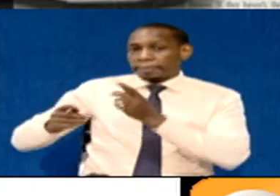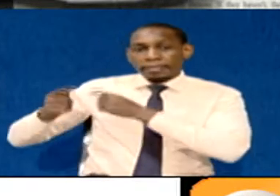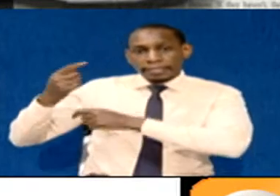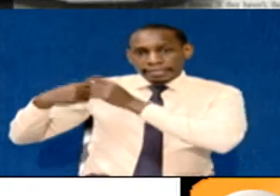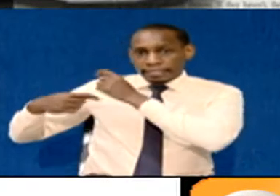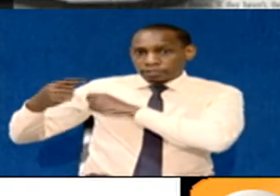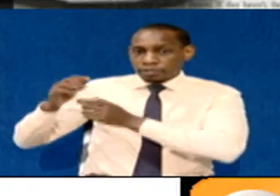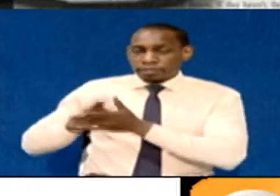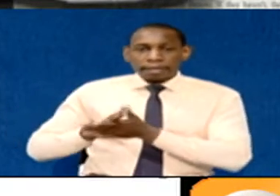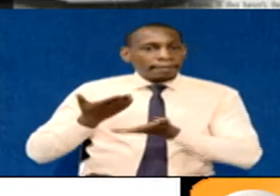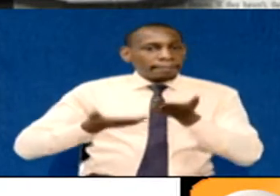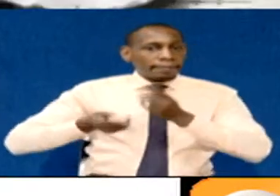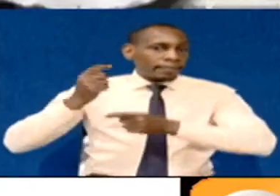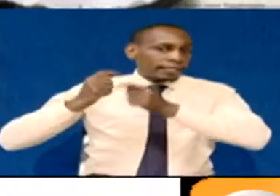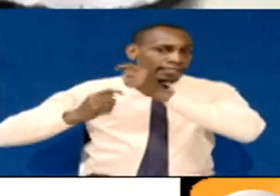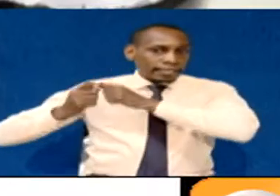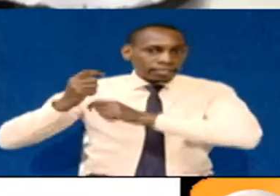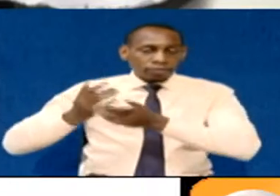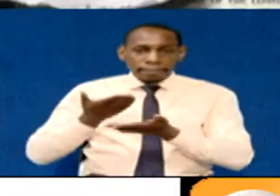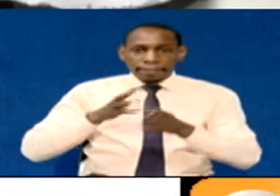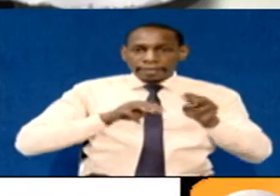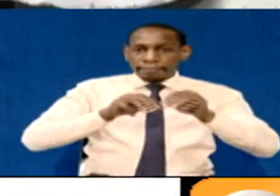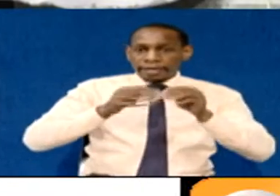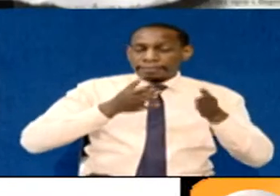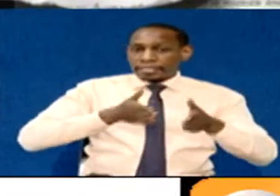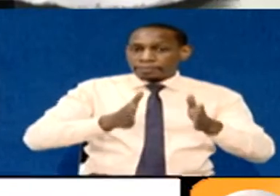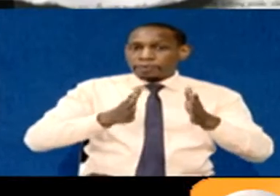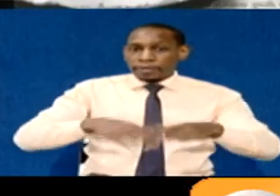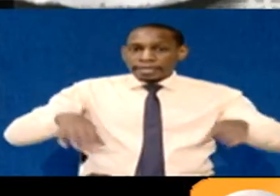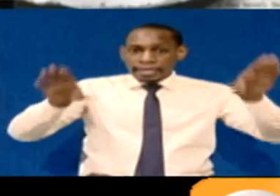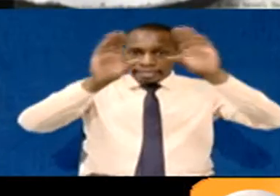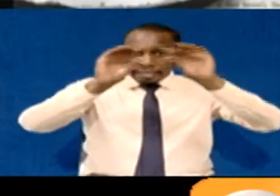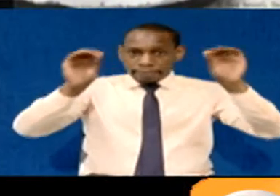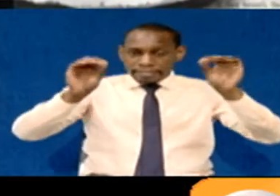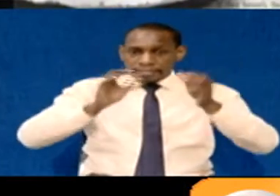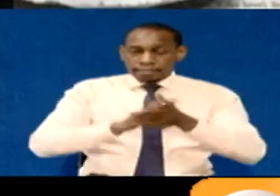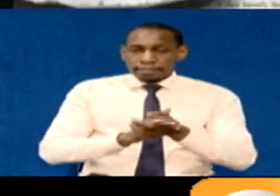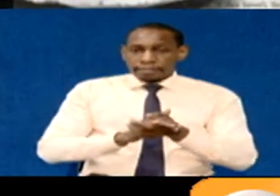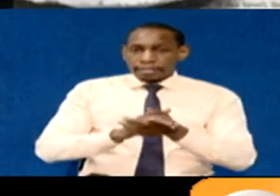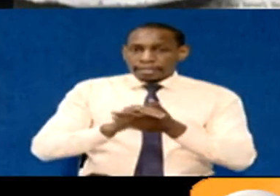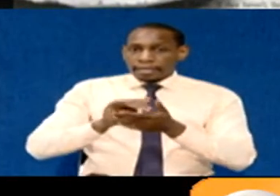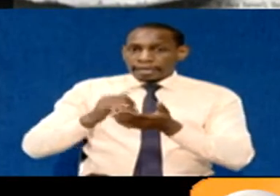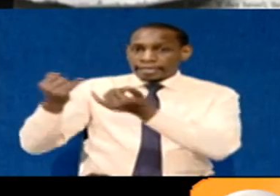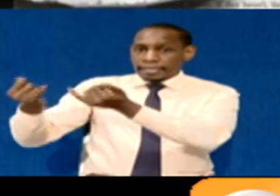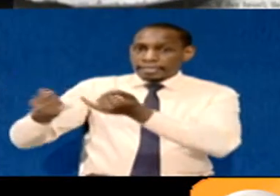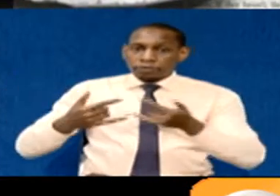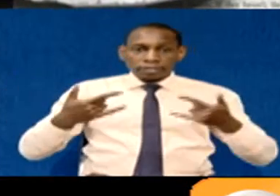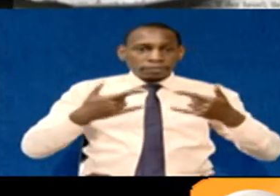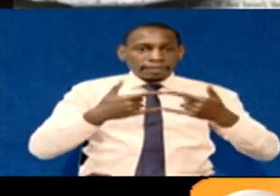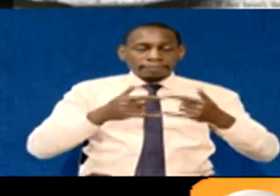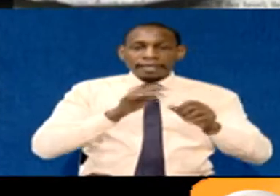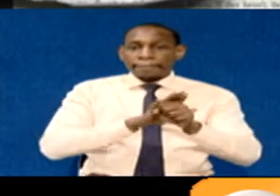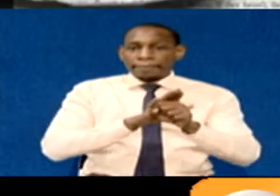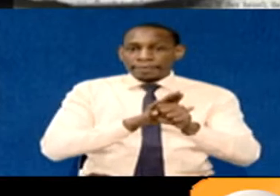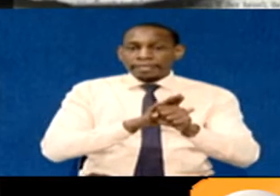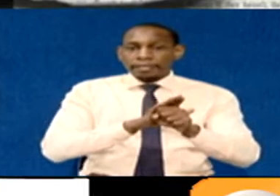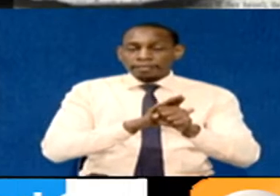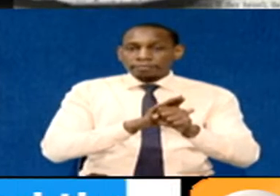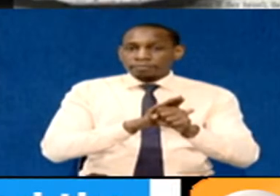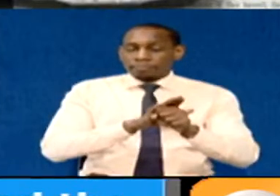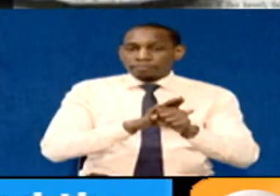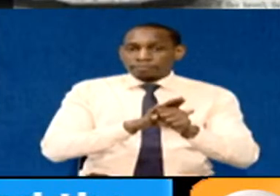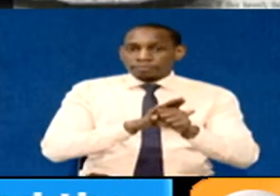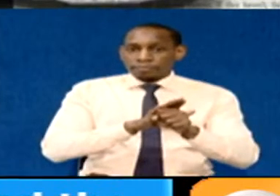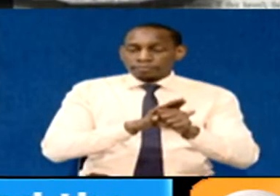Yes, a tradition. Or a management style of the president, which is introducing a lot of gaps in terms of just